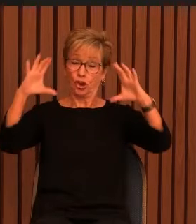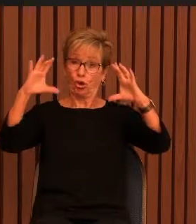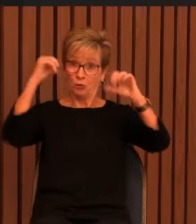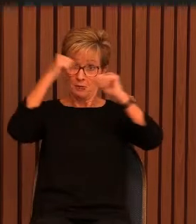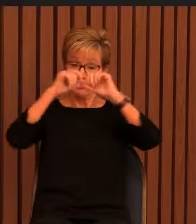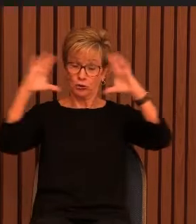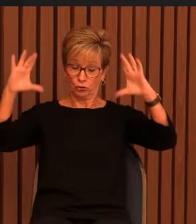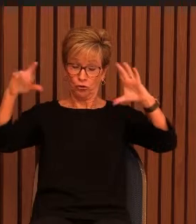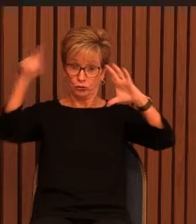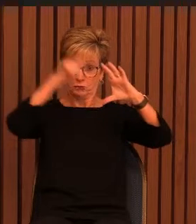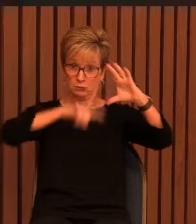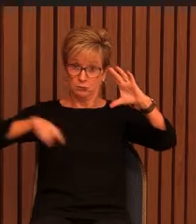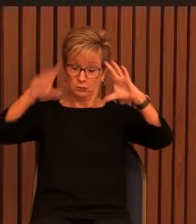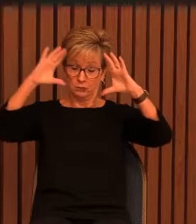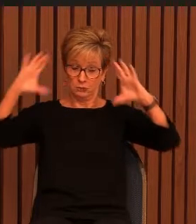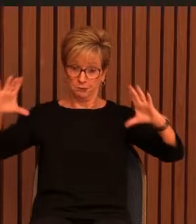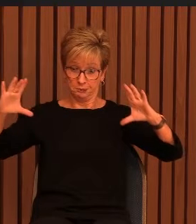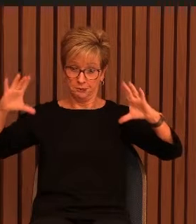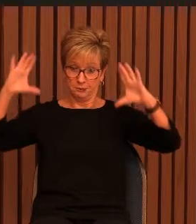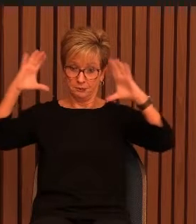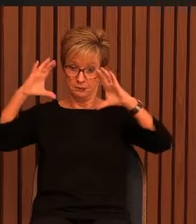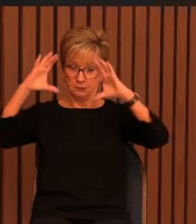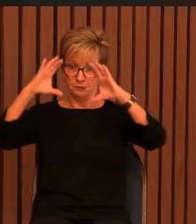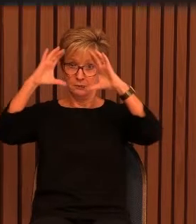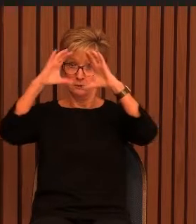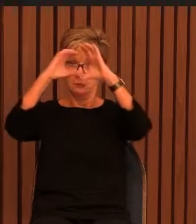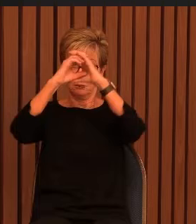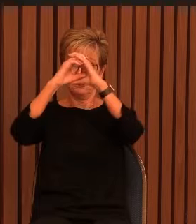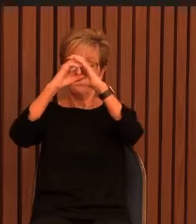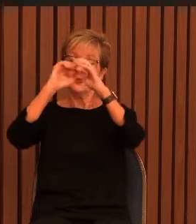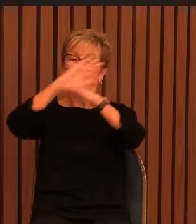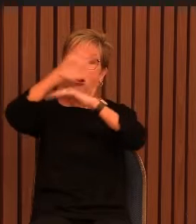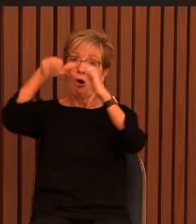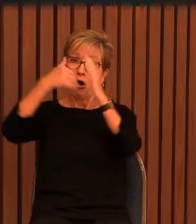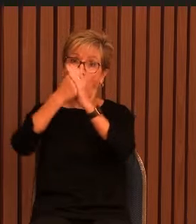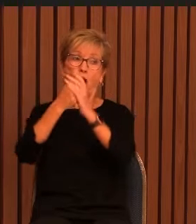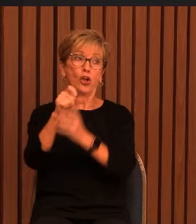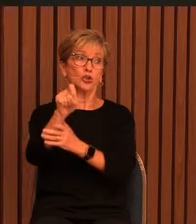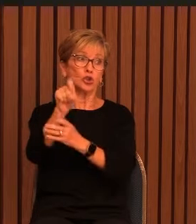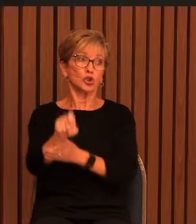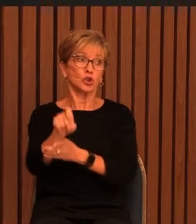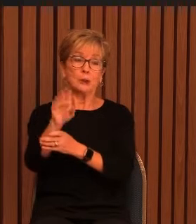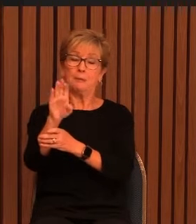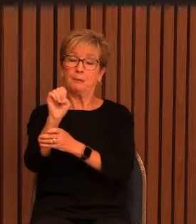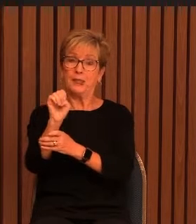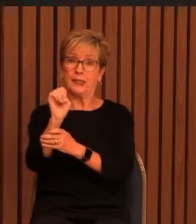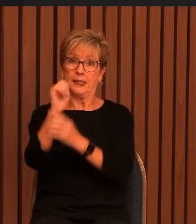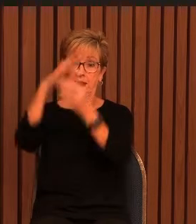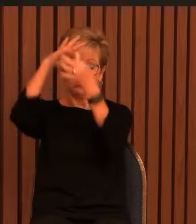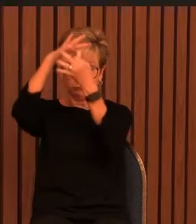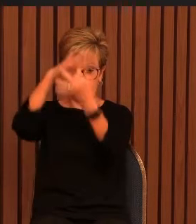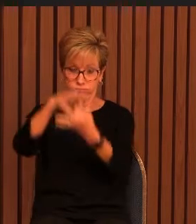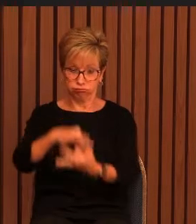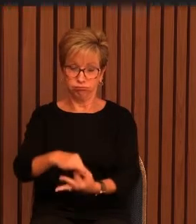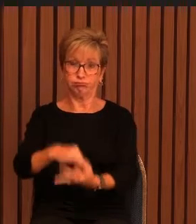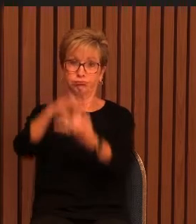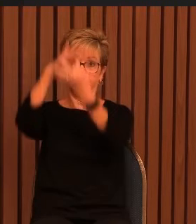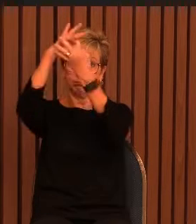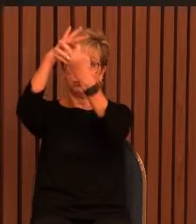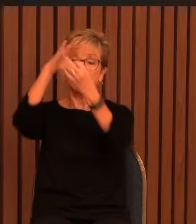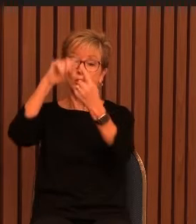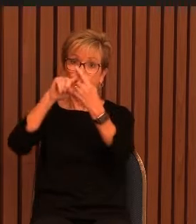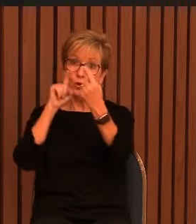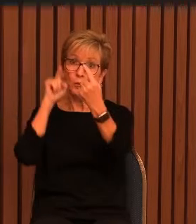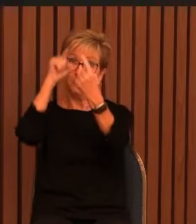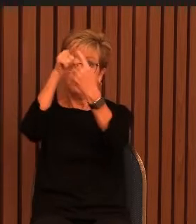So if they're the first one, then the second one, then the third one, and they all should be lined up to get back to that prepared